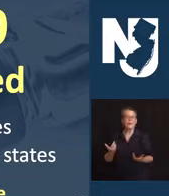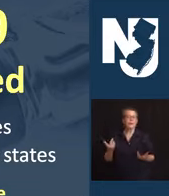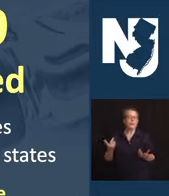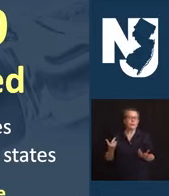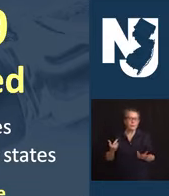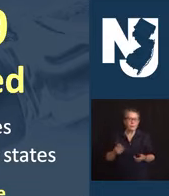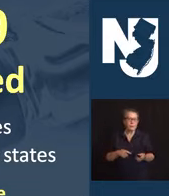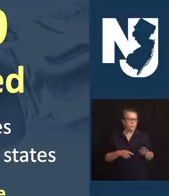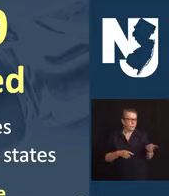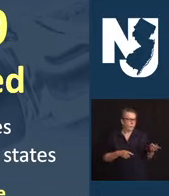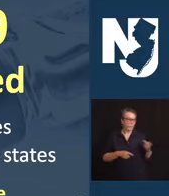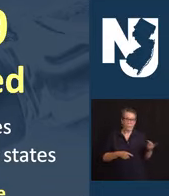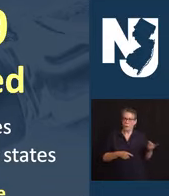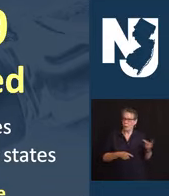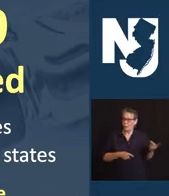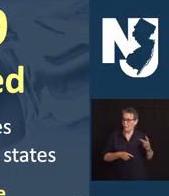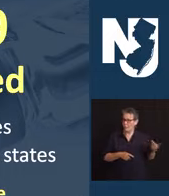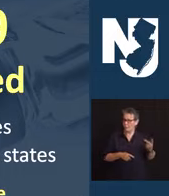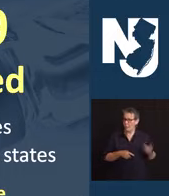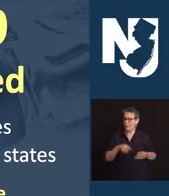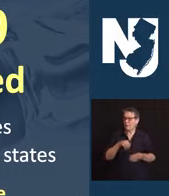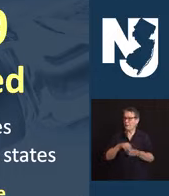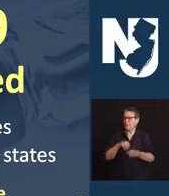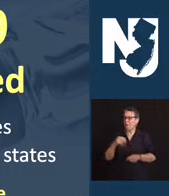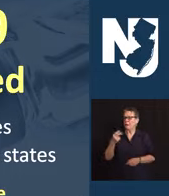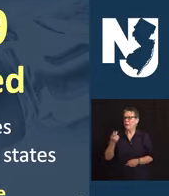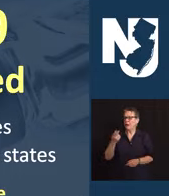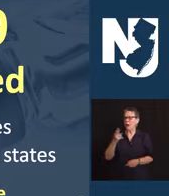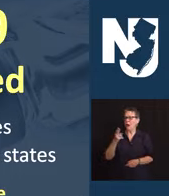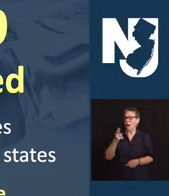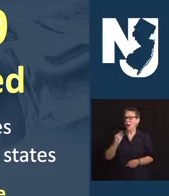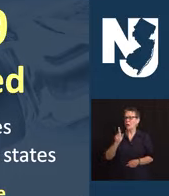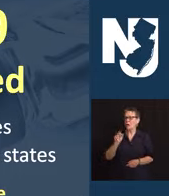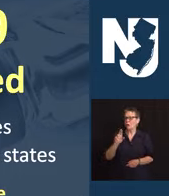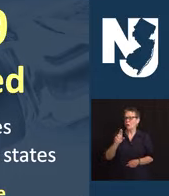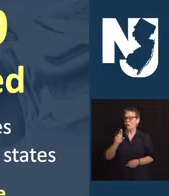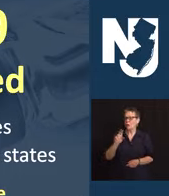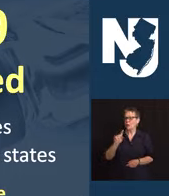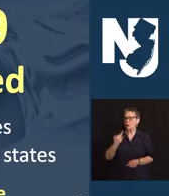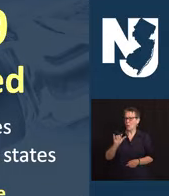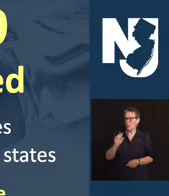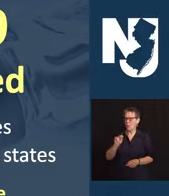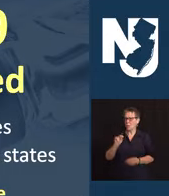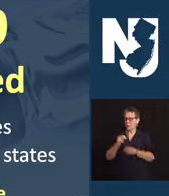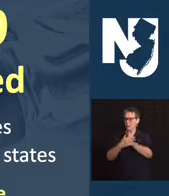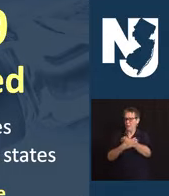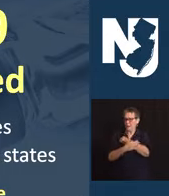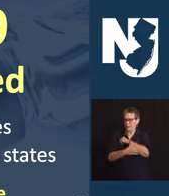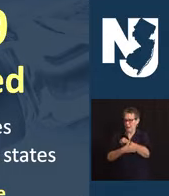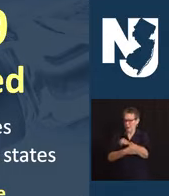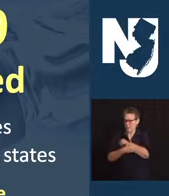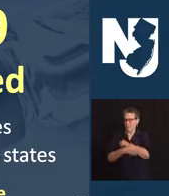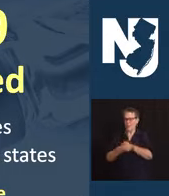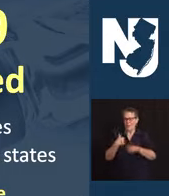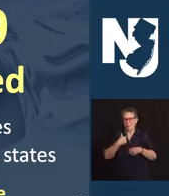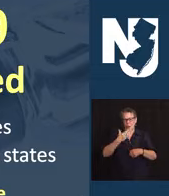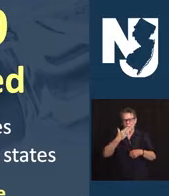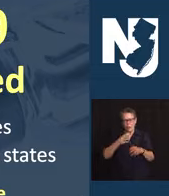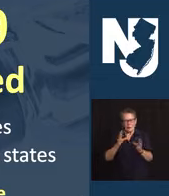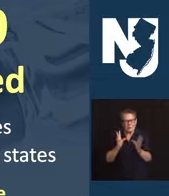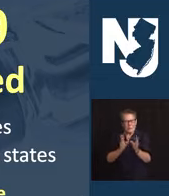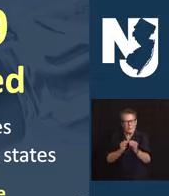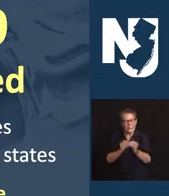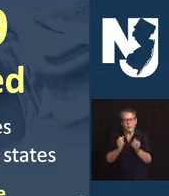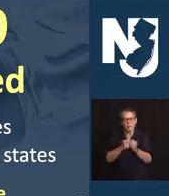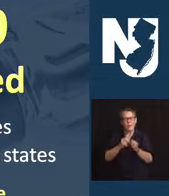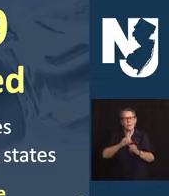were together in Hunterdon County on Friday. I thought that was a really good Johnson & Johnson drive-through